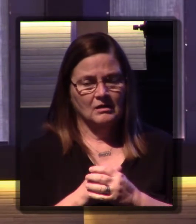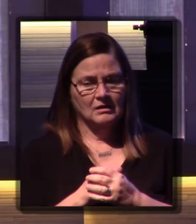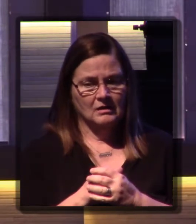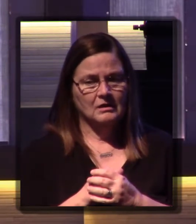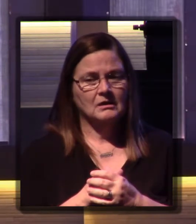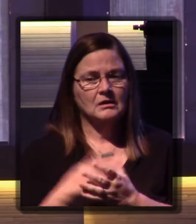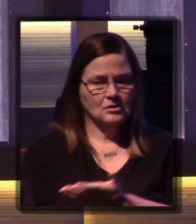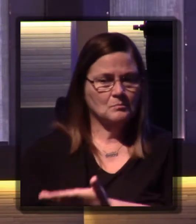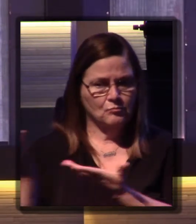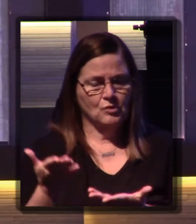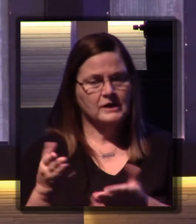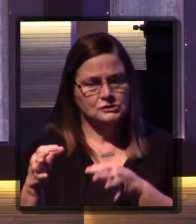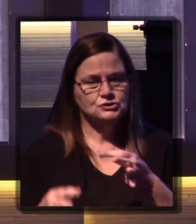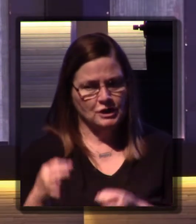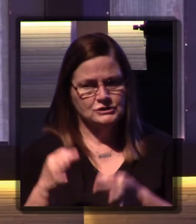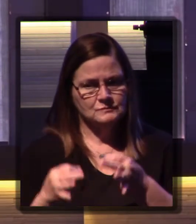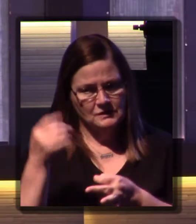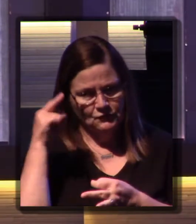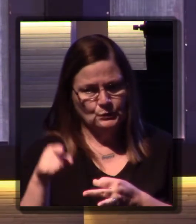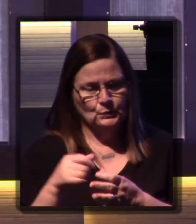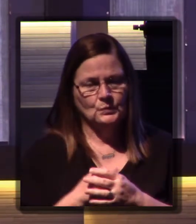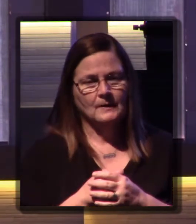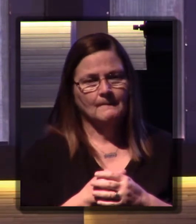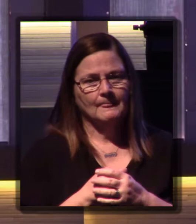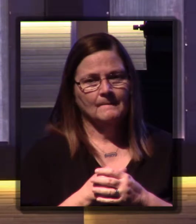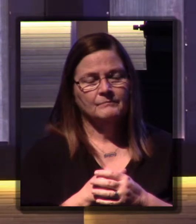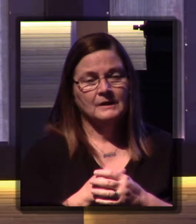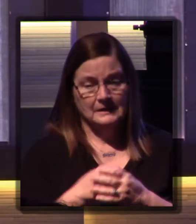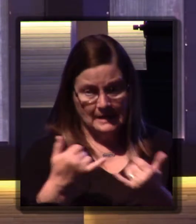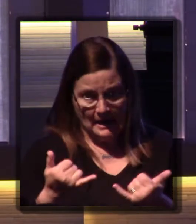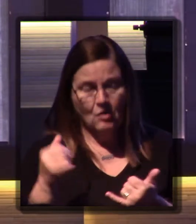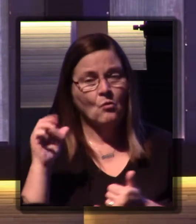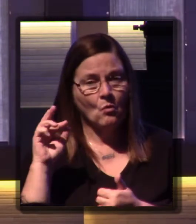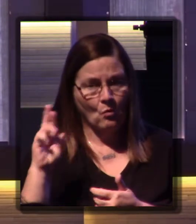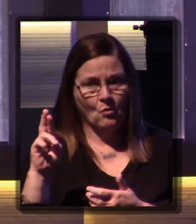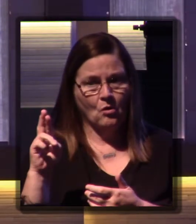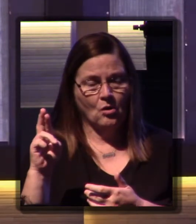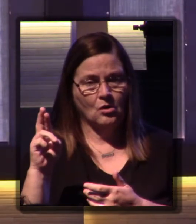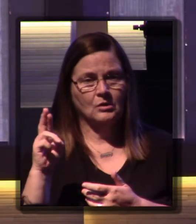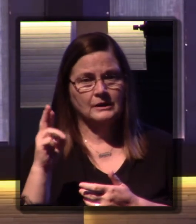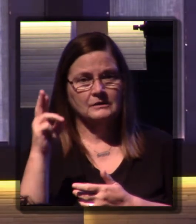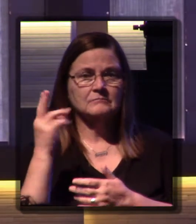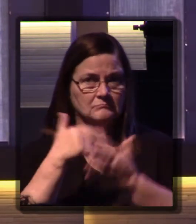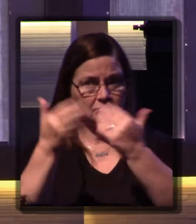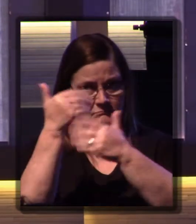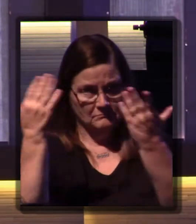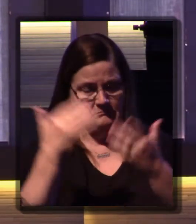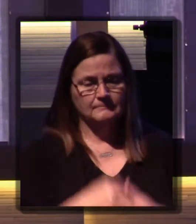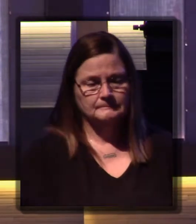will bring judgment down on you. Whether it's in this life or it's in the life to